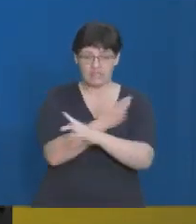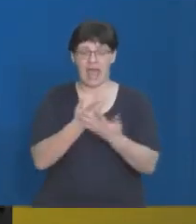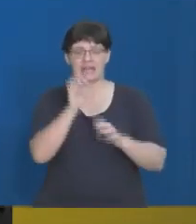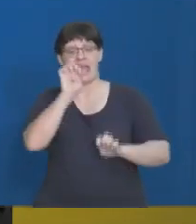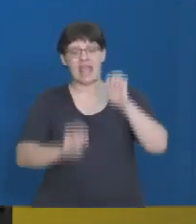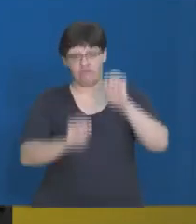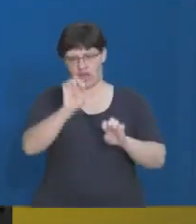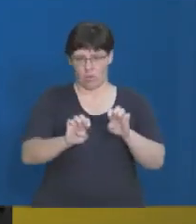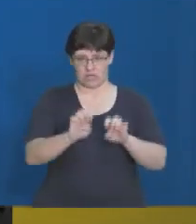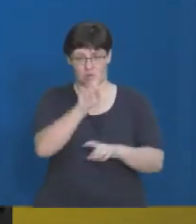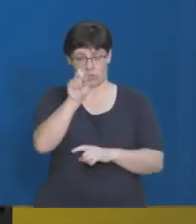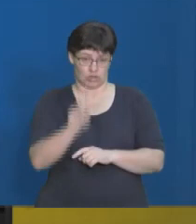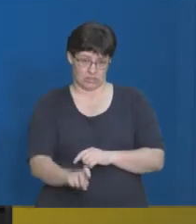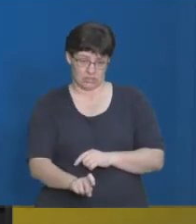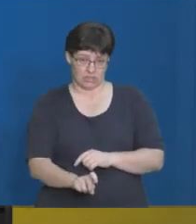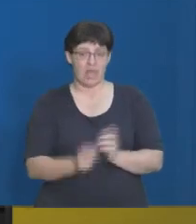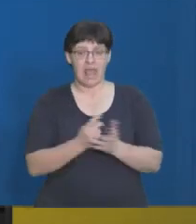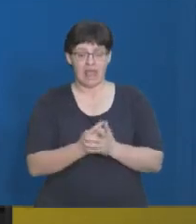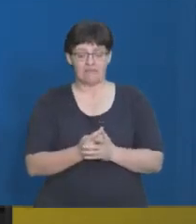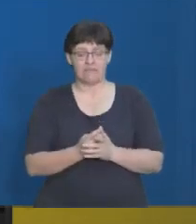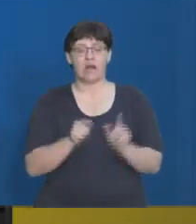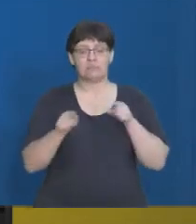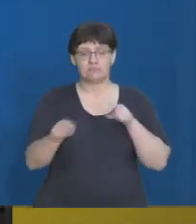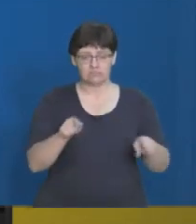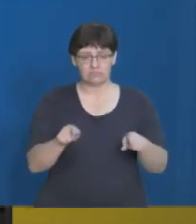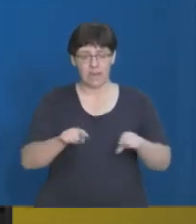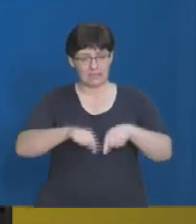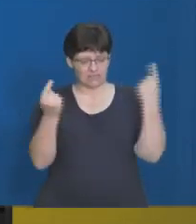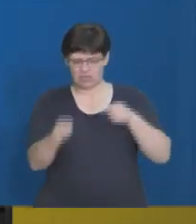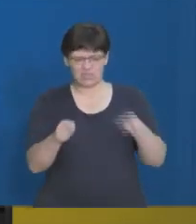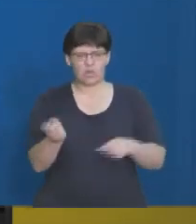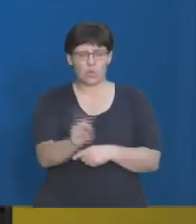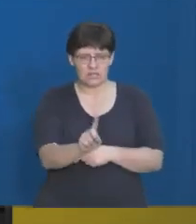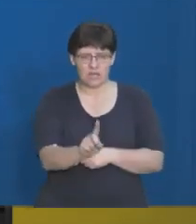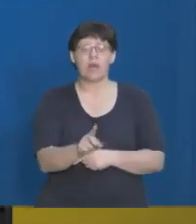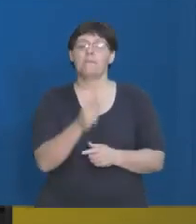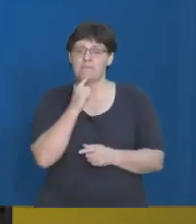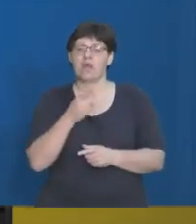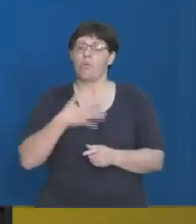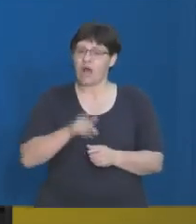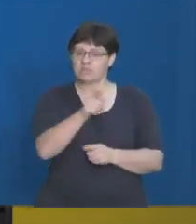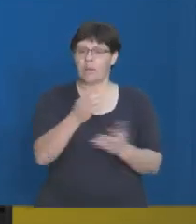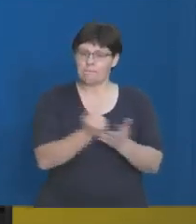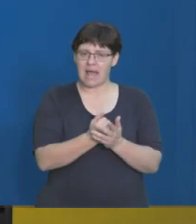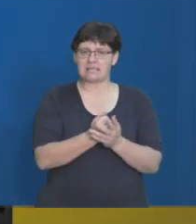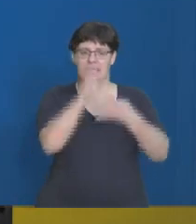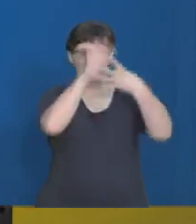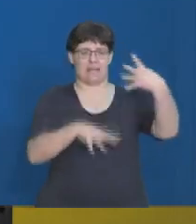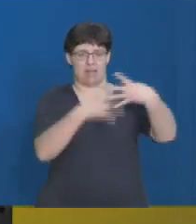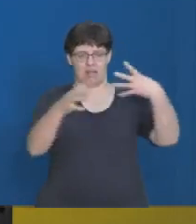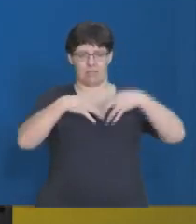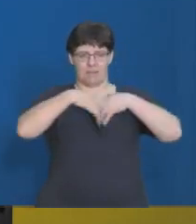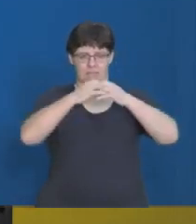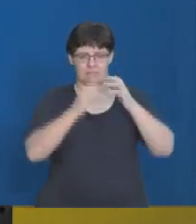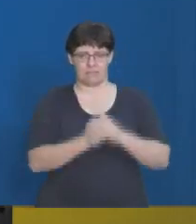evaluate question. If it's a differentiate between question, I encourage you, boys and girls, to draw a table, right?